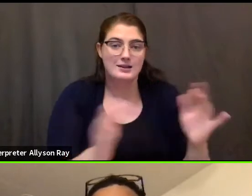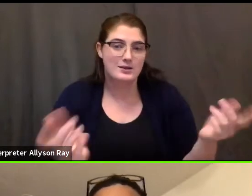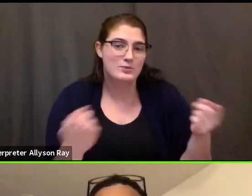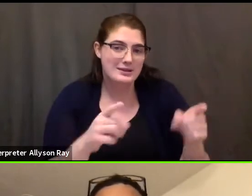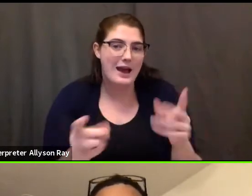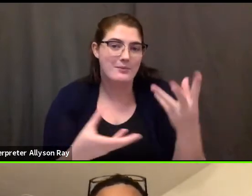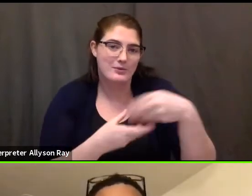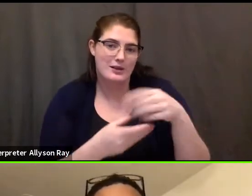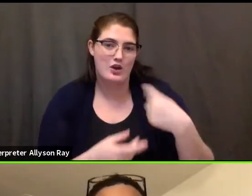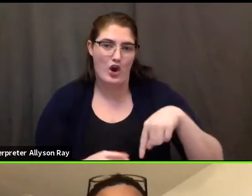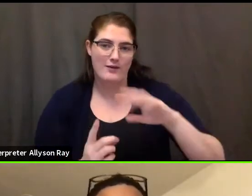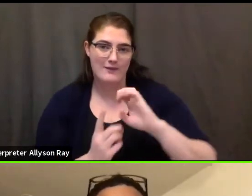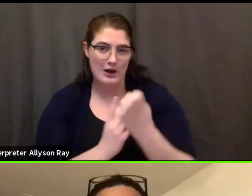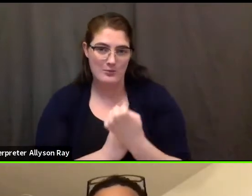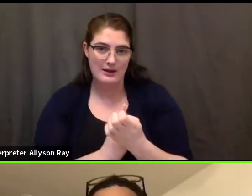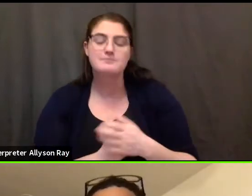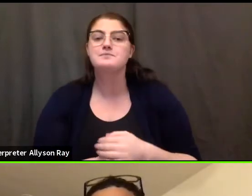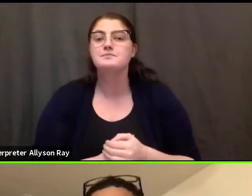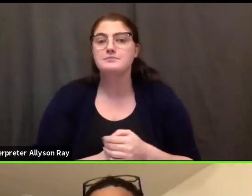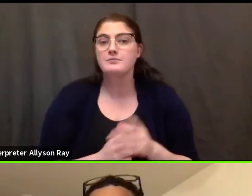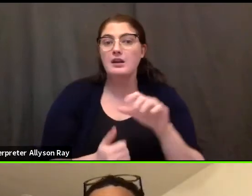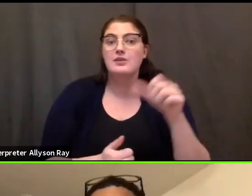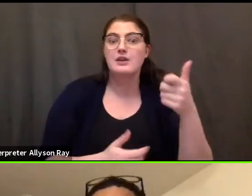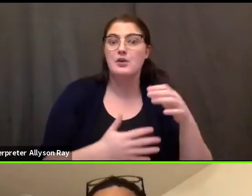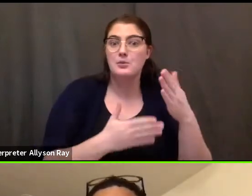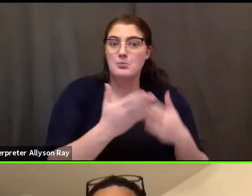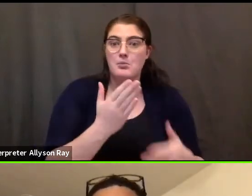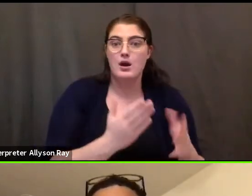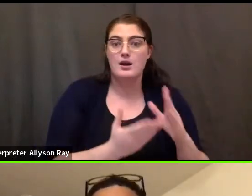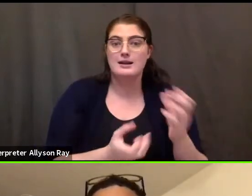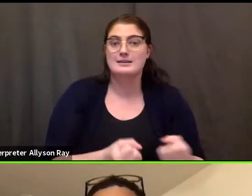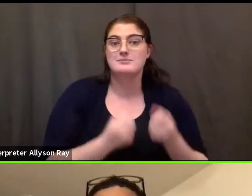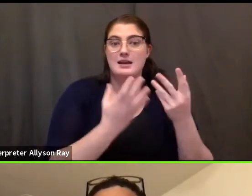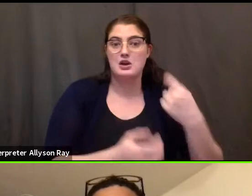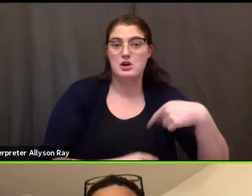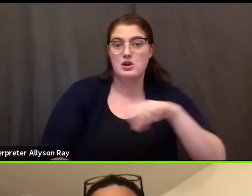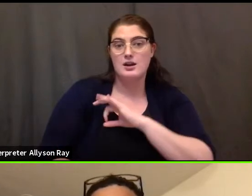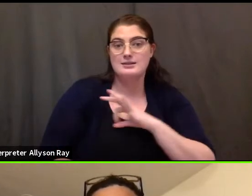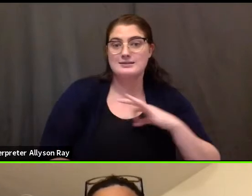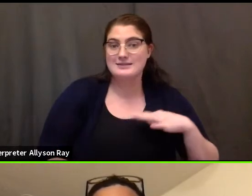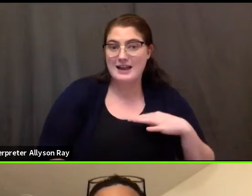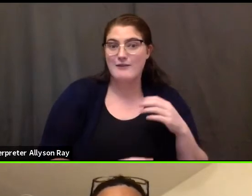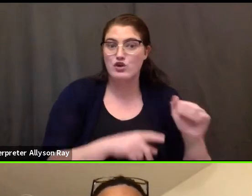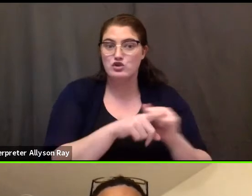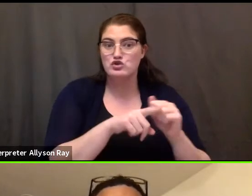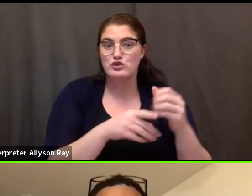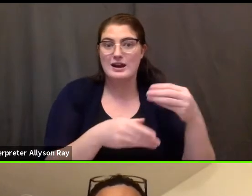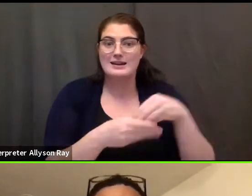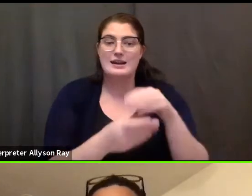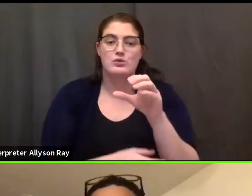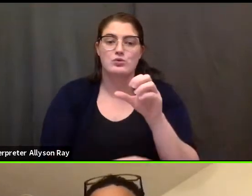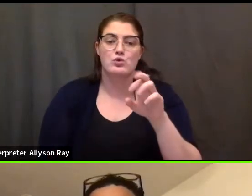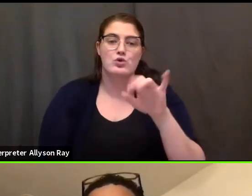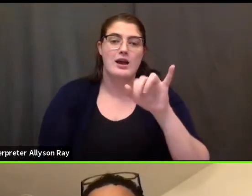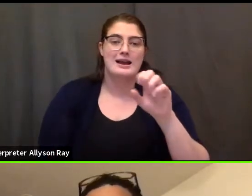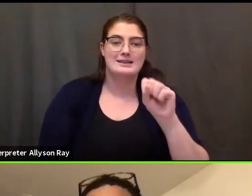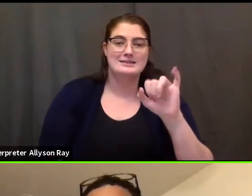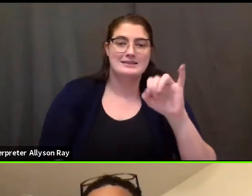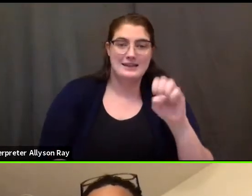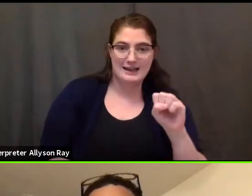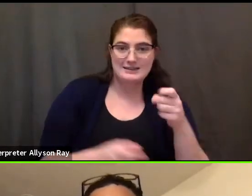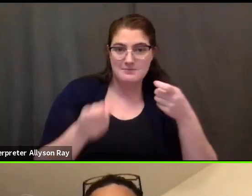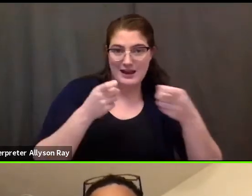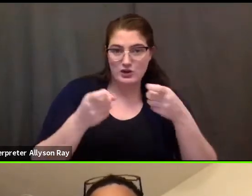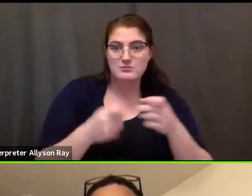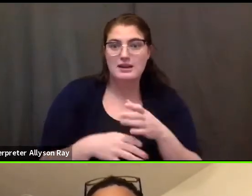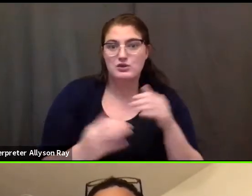our environment. The other component is that many of our staff are actually trained in crisis management as well to be able to address any